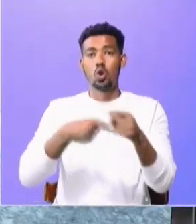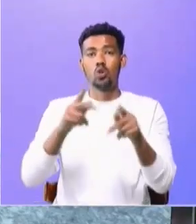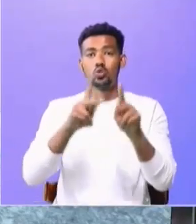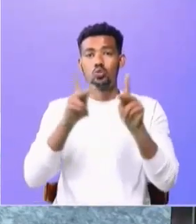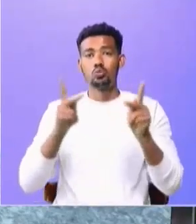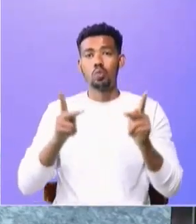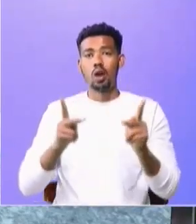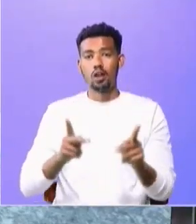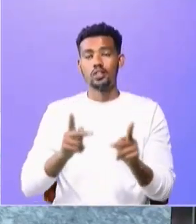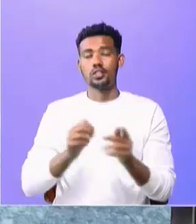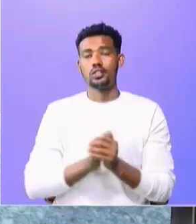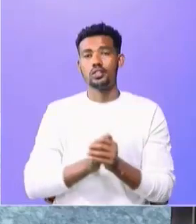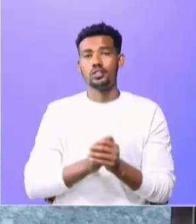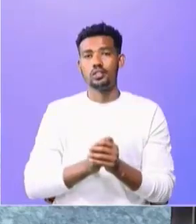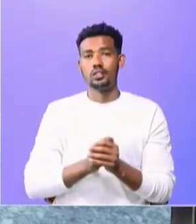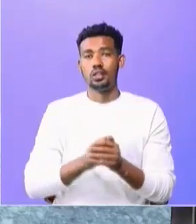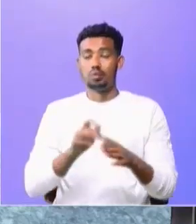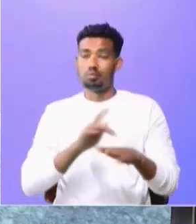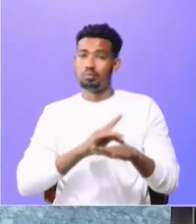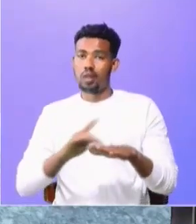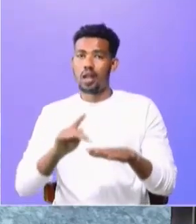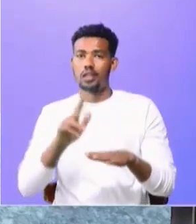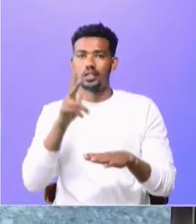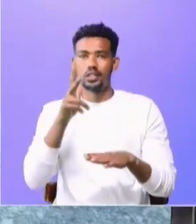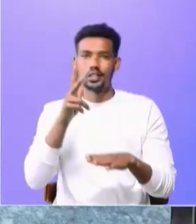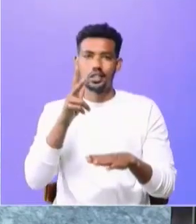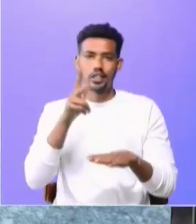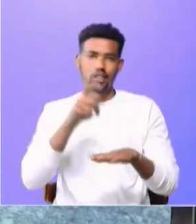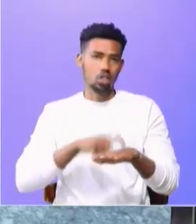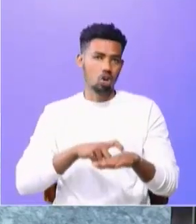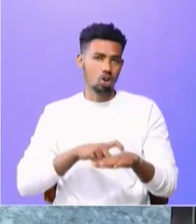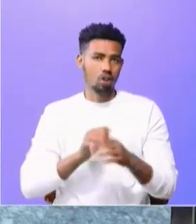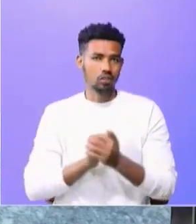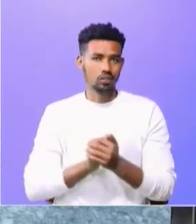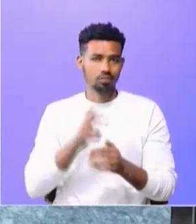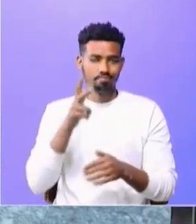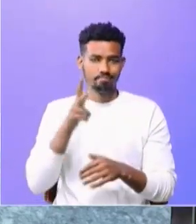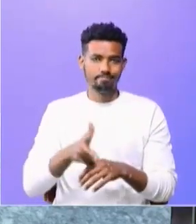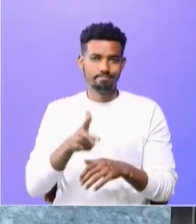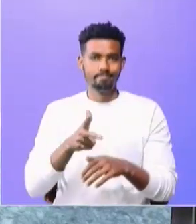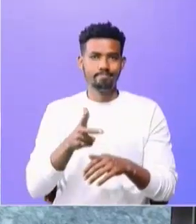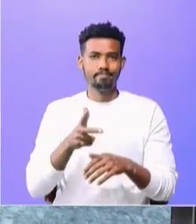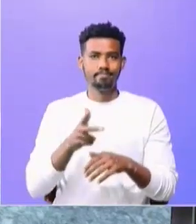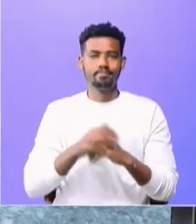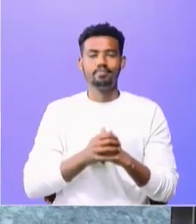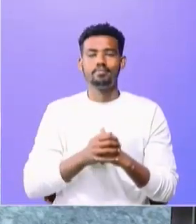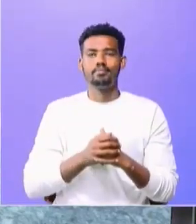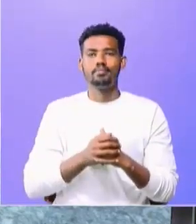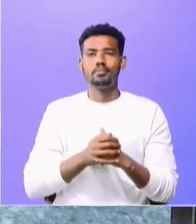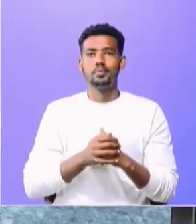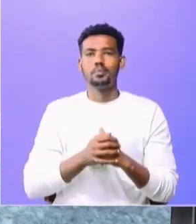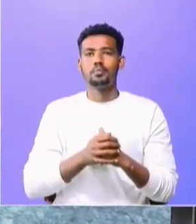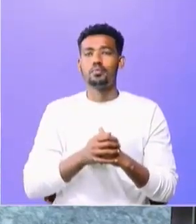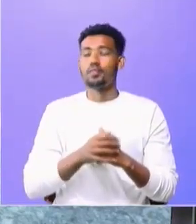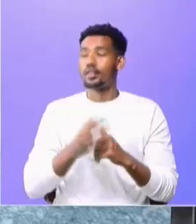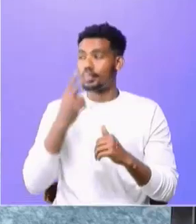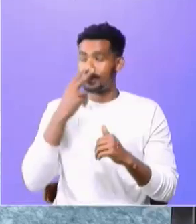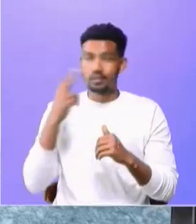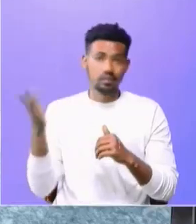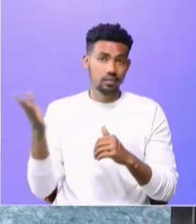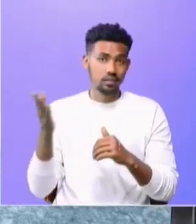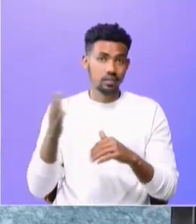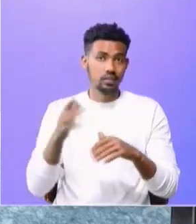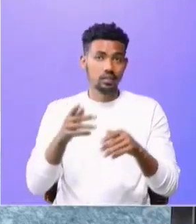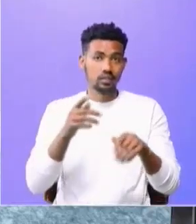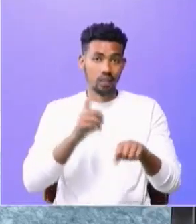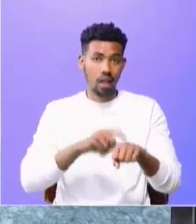We go to park blank 3 o'clock. We go to park blank 3 o'clock. Here is the time, a very